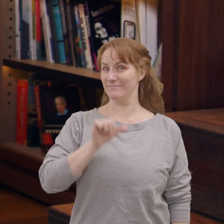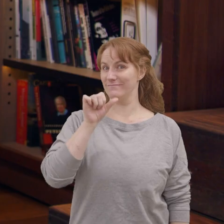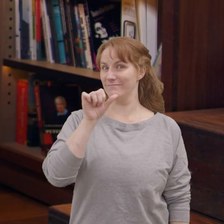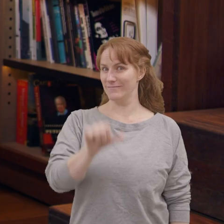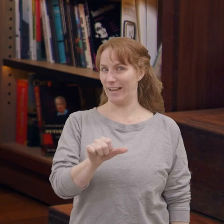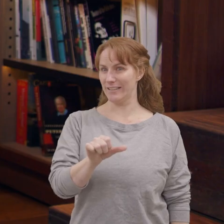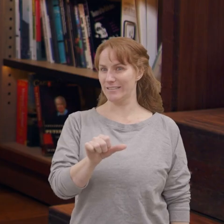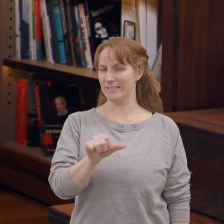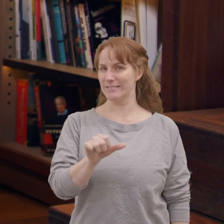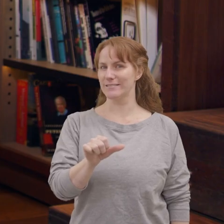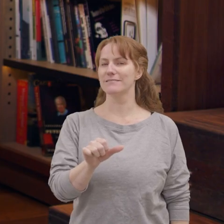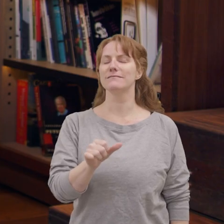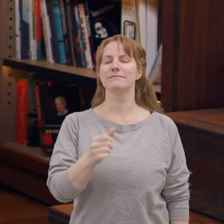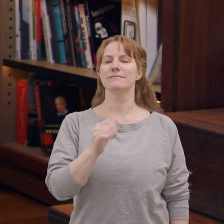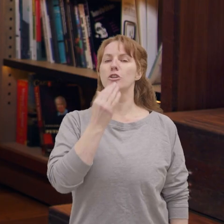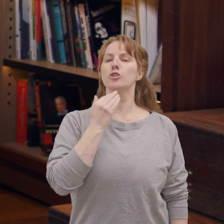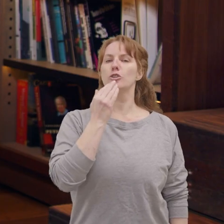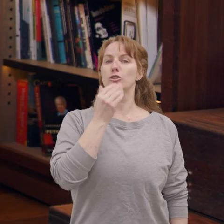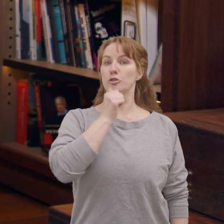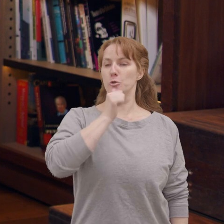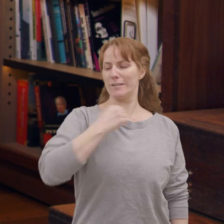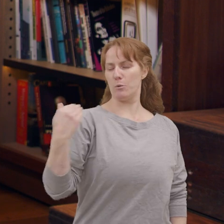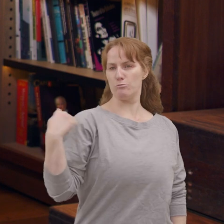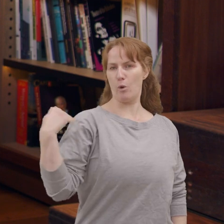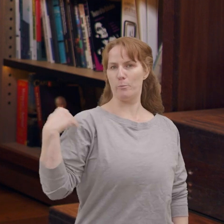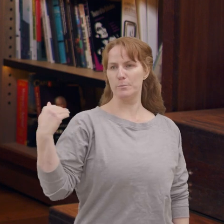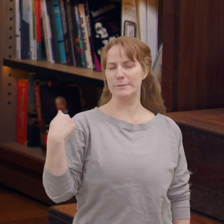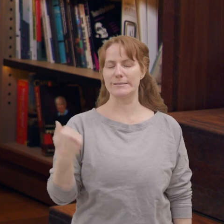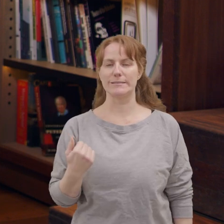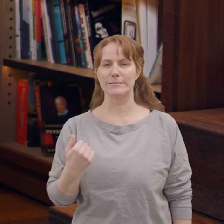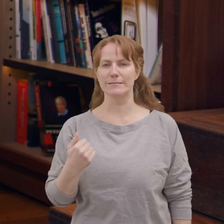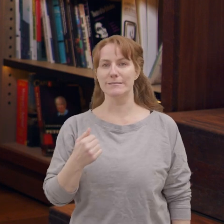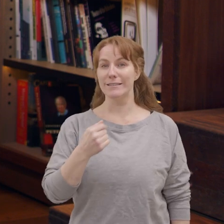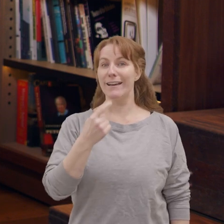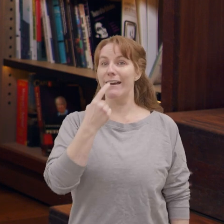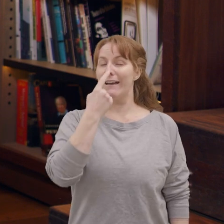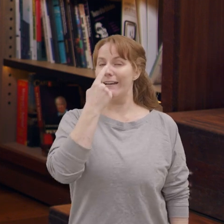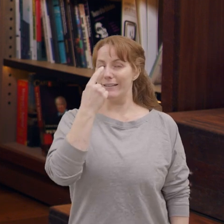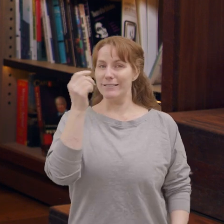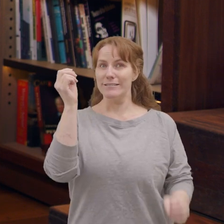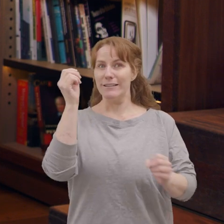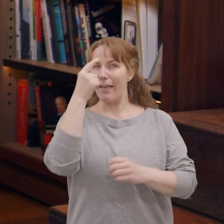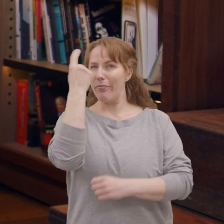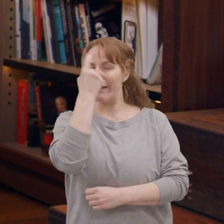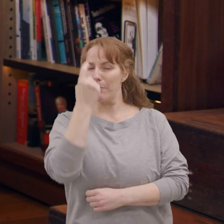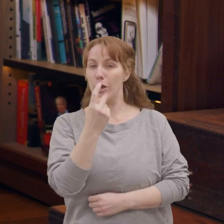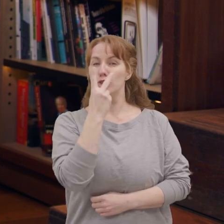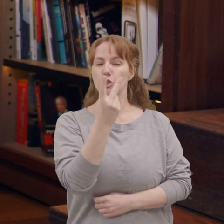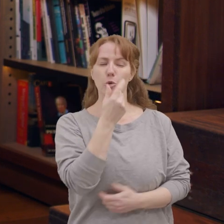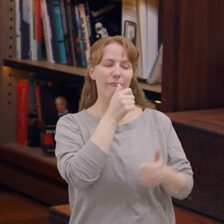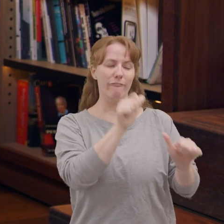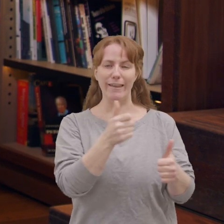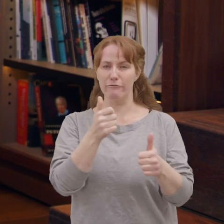The next exercise is using prompts. Now, I want you guys to think of your 2 favorite characters from any story. It could be